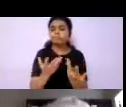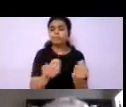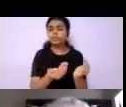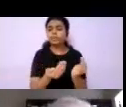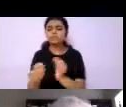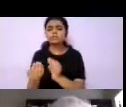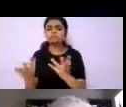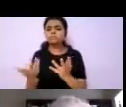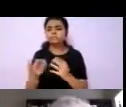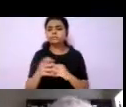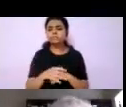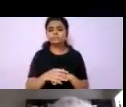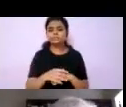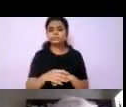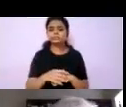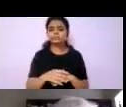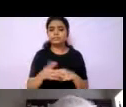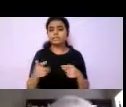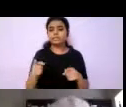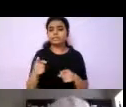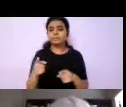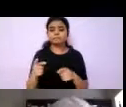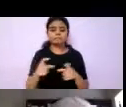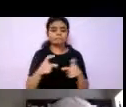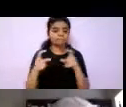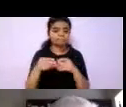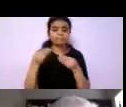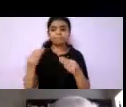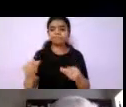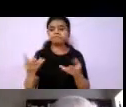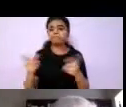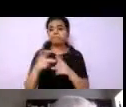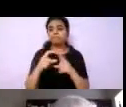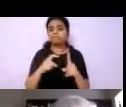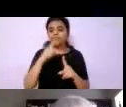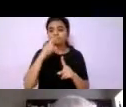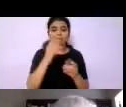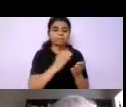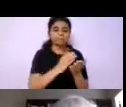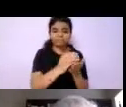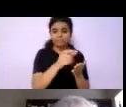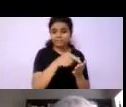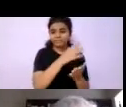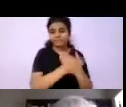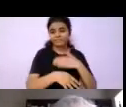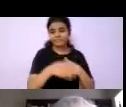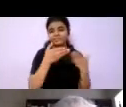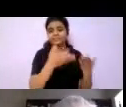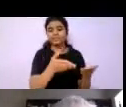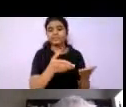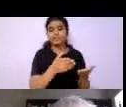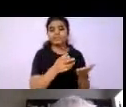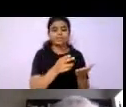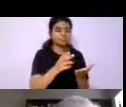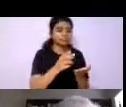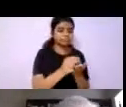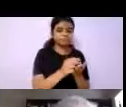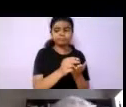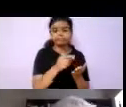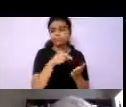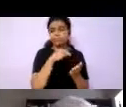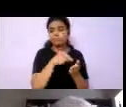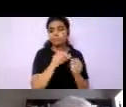care theory can provide the basis for dignity for minority bodies, bodies that, even with far